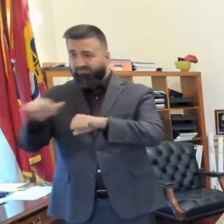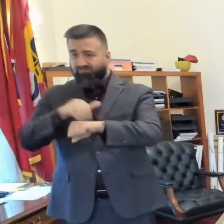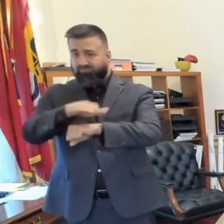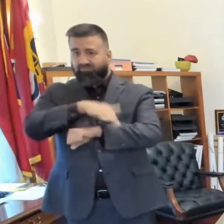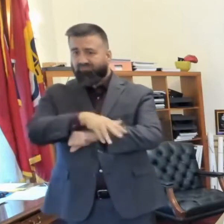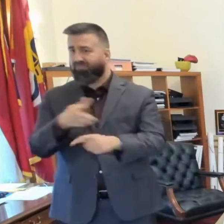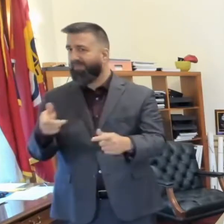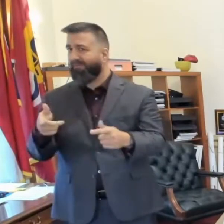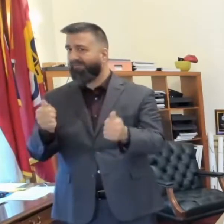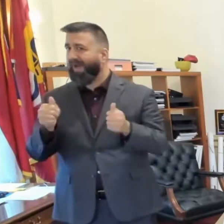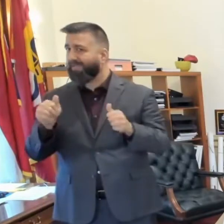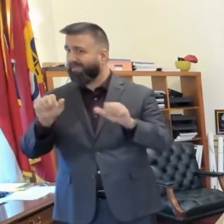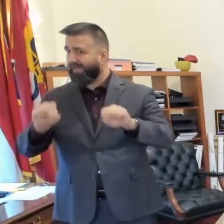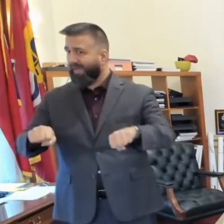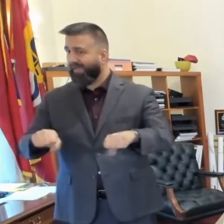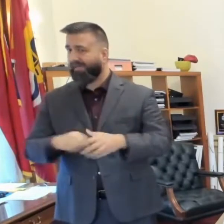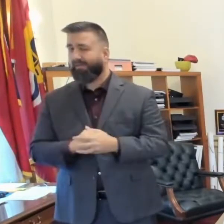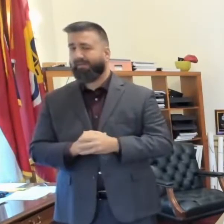possible.